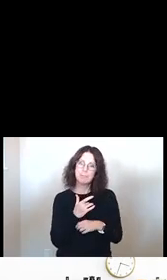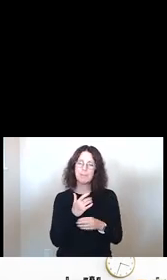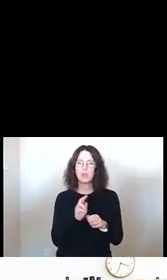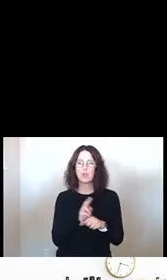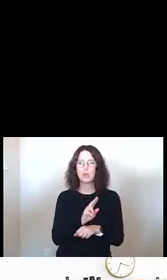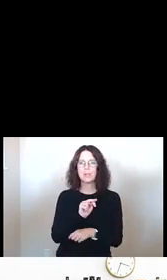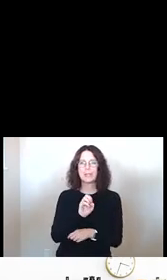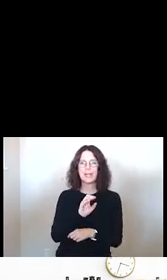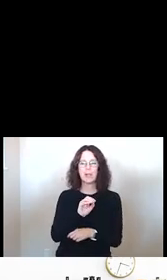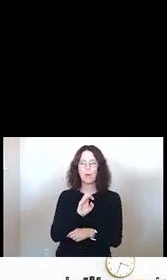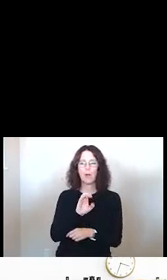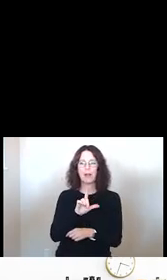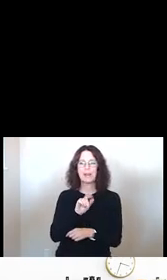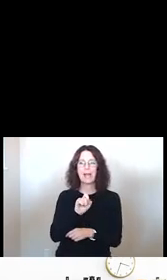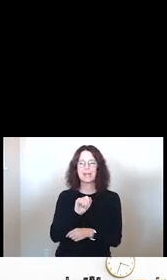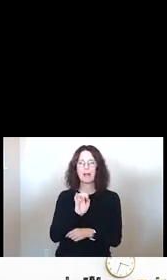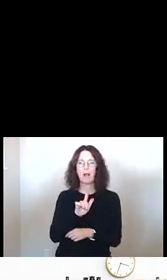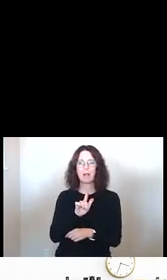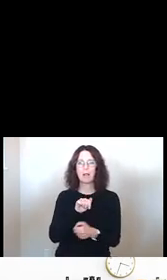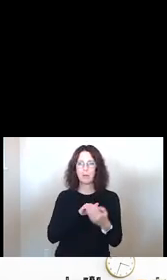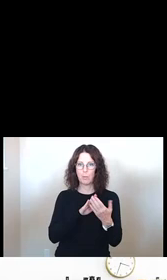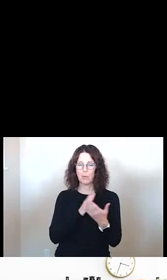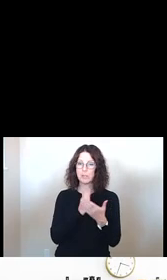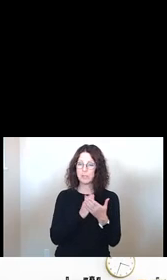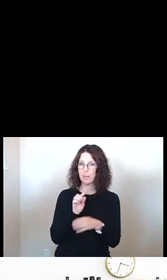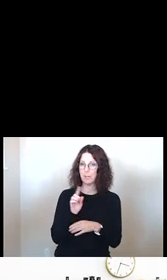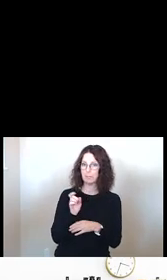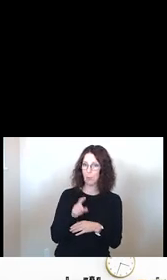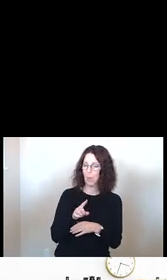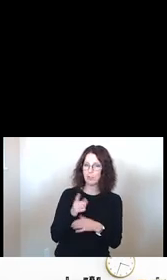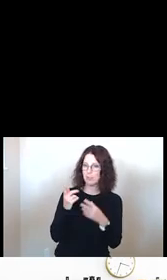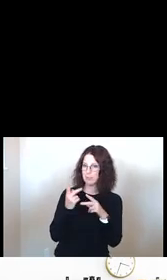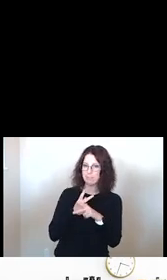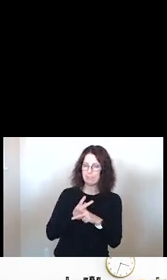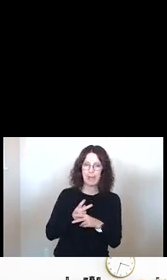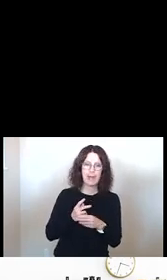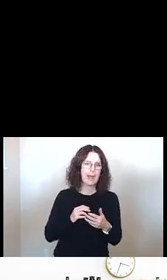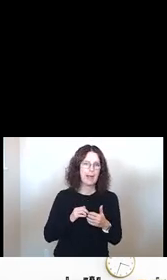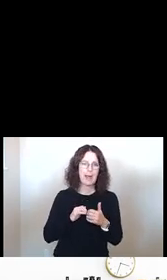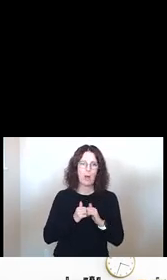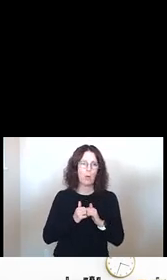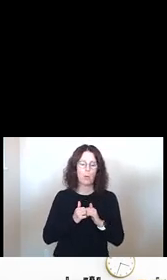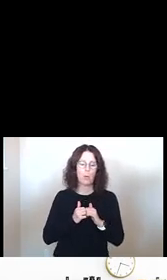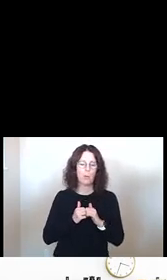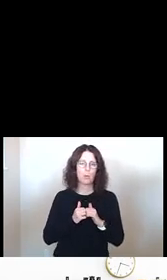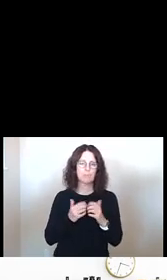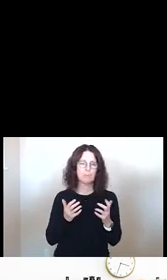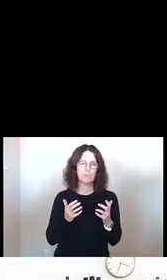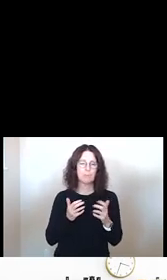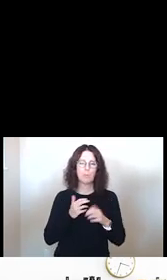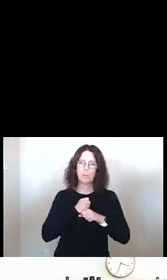to the important economic questions. Some of the questions I have mentioned about how we